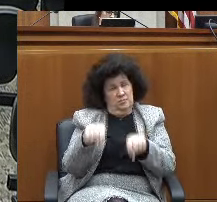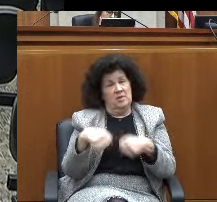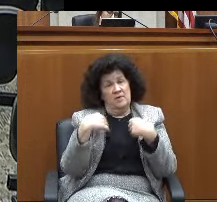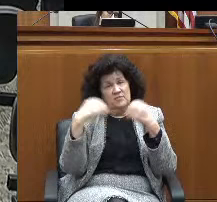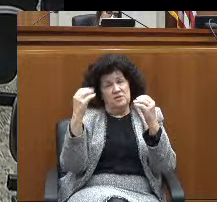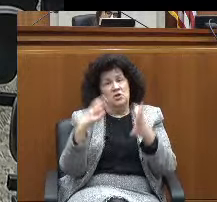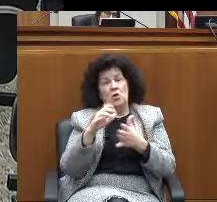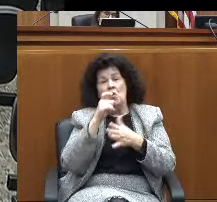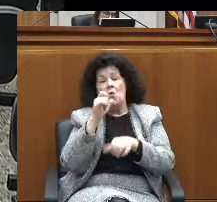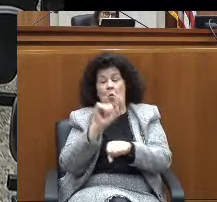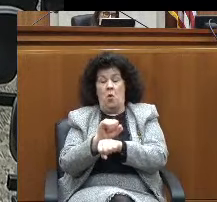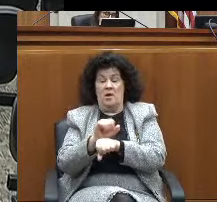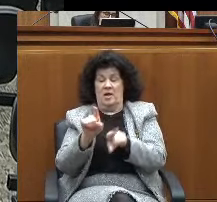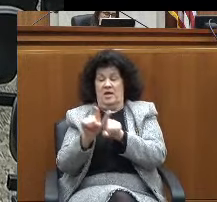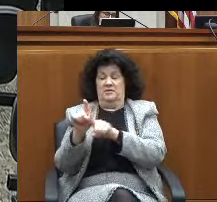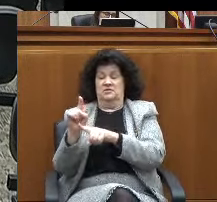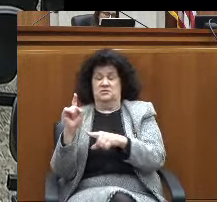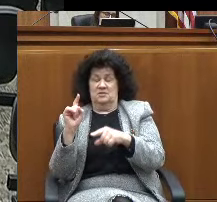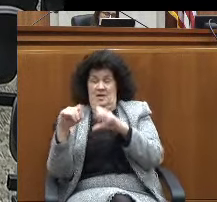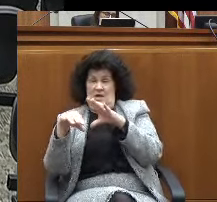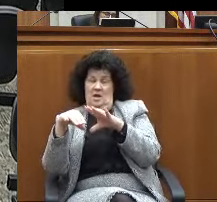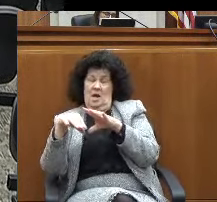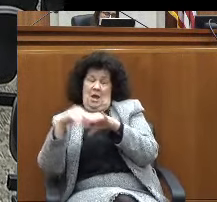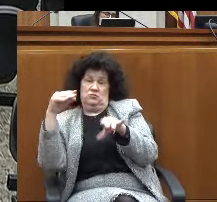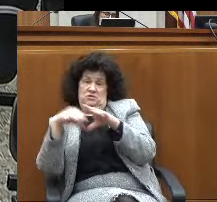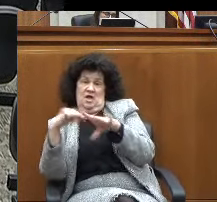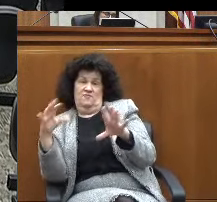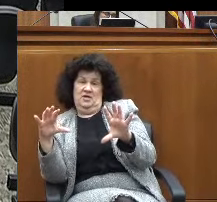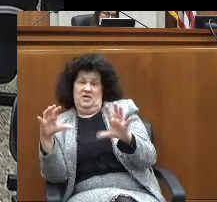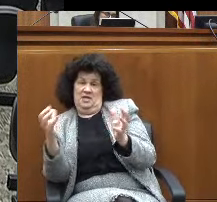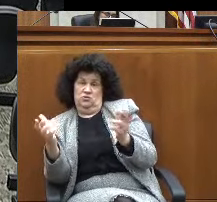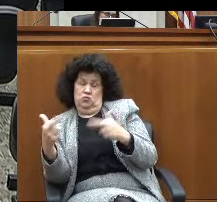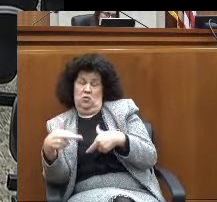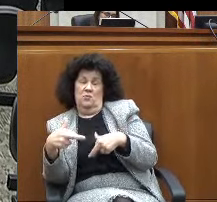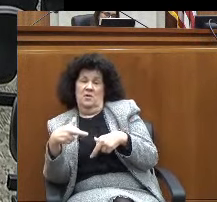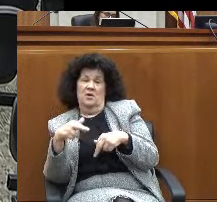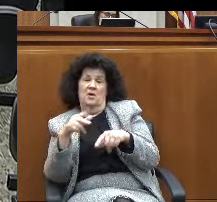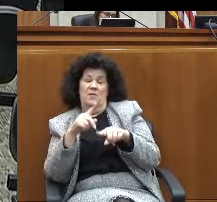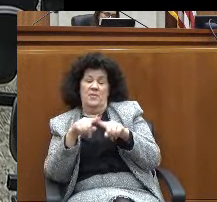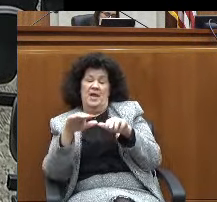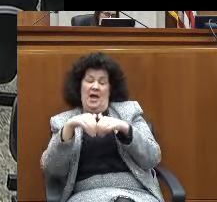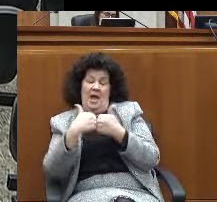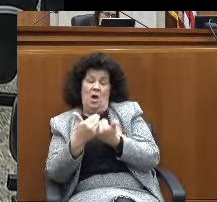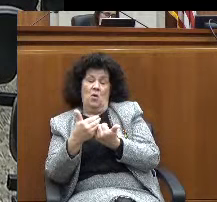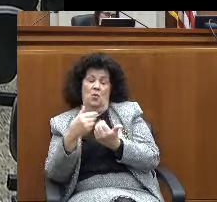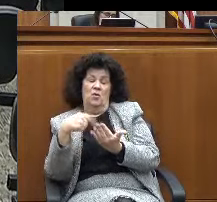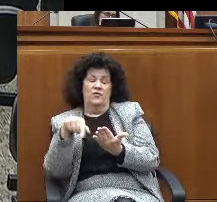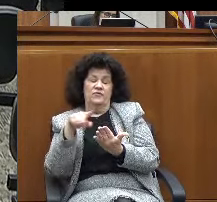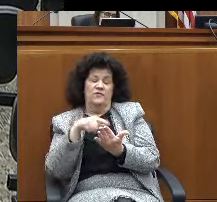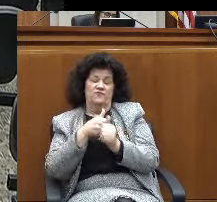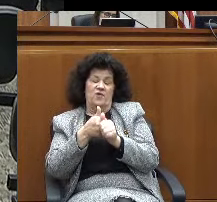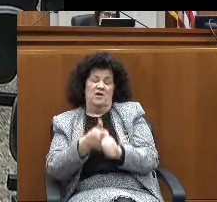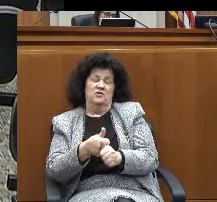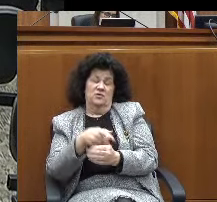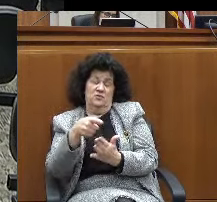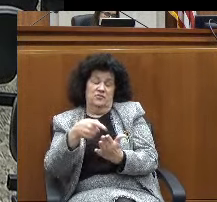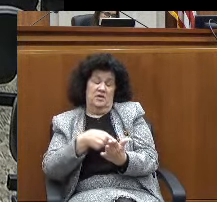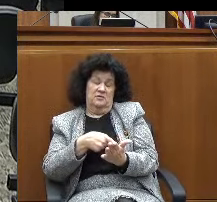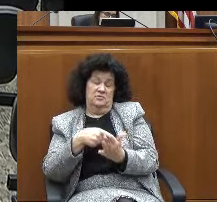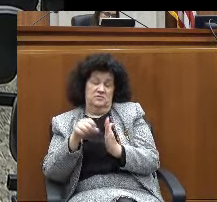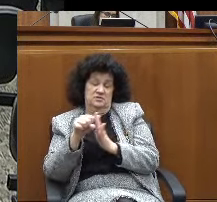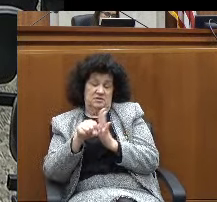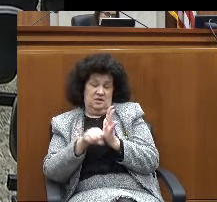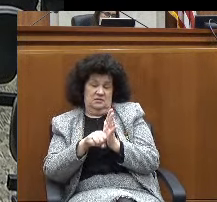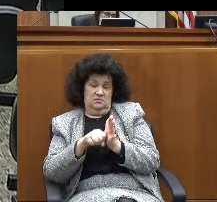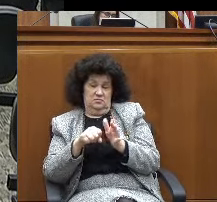who were interventionists or could have teachers who were outside of a classroom teacher role, but it's how they are labeling teacher in their school system.